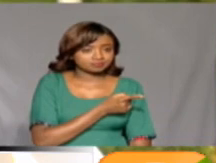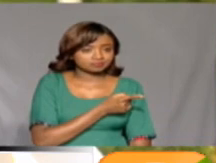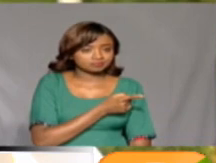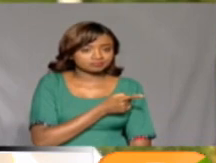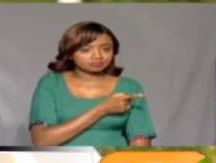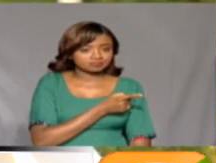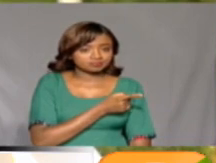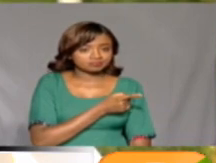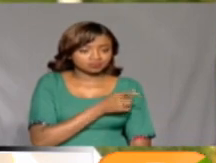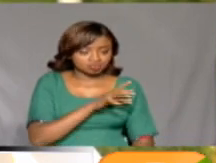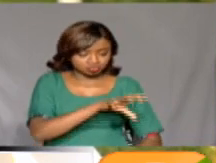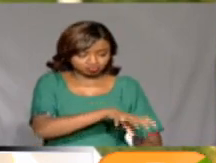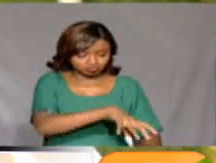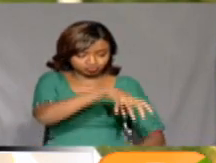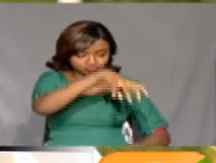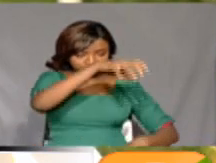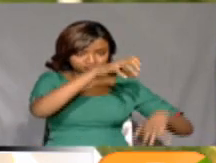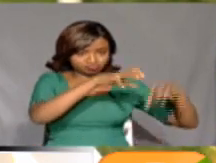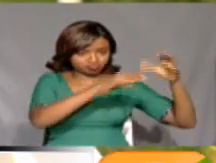his family.